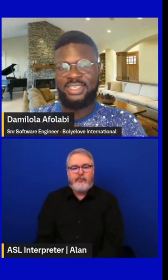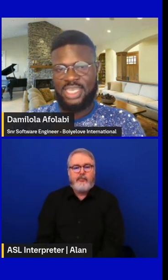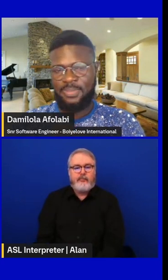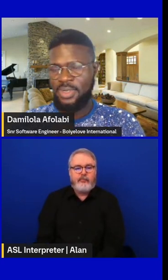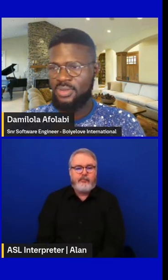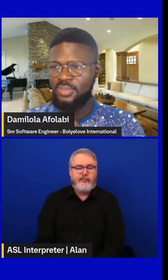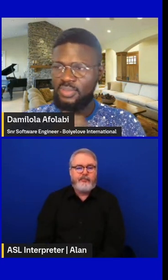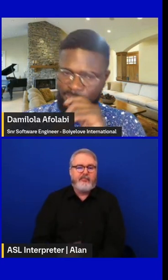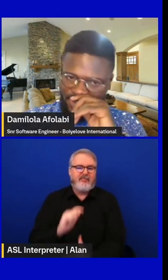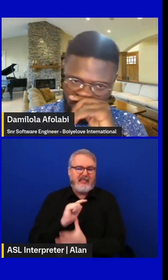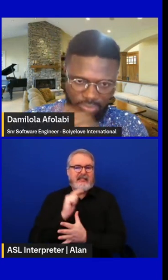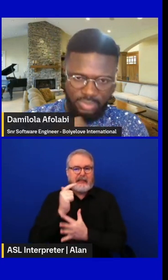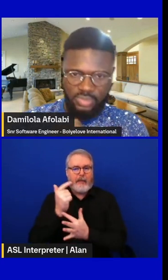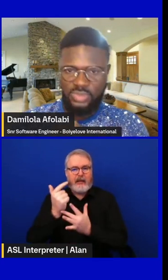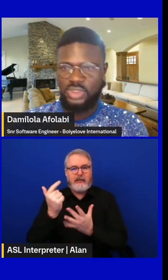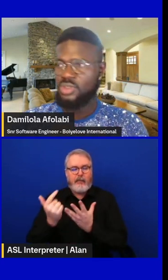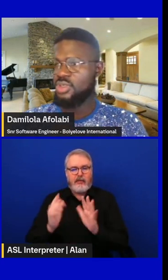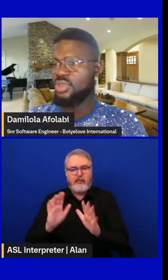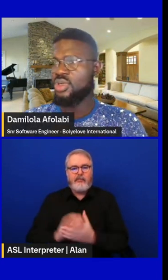step by step.